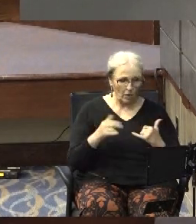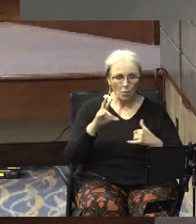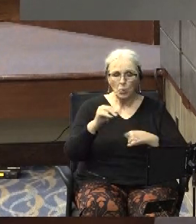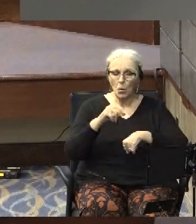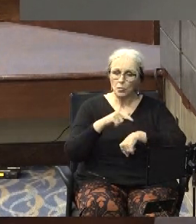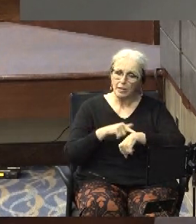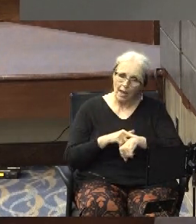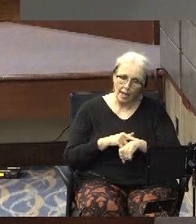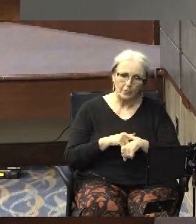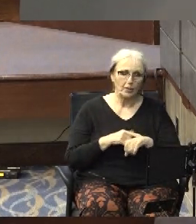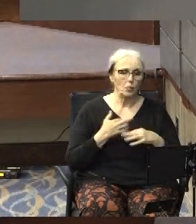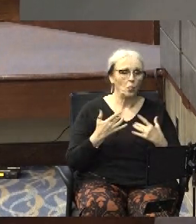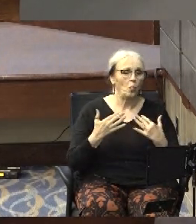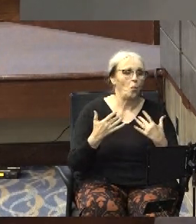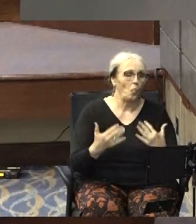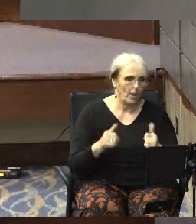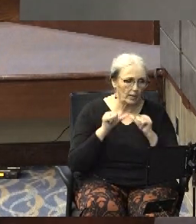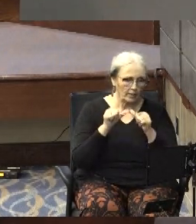delay further. Thank you.